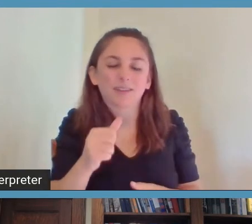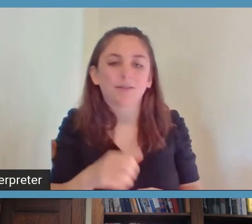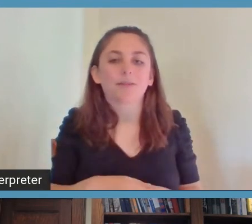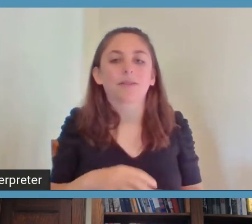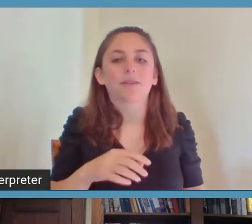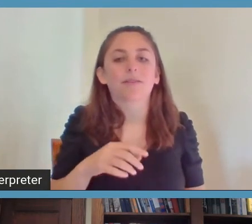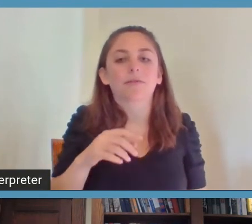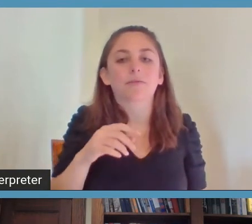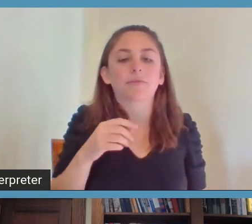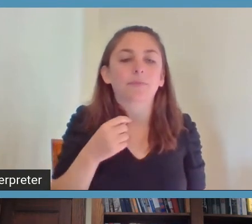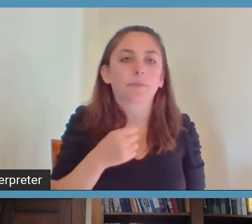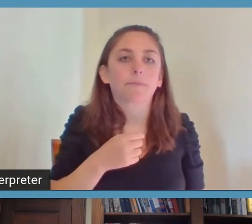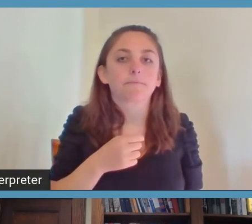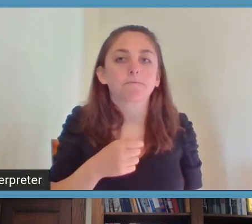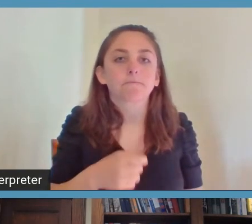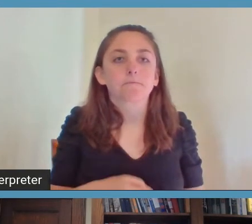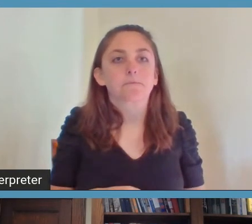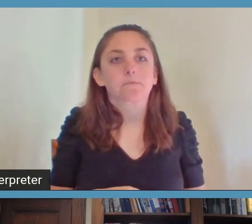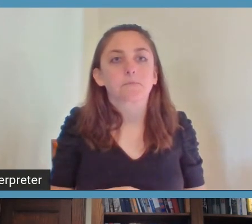is a thing.